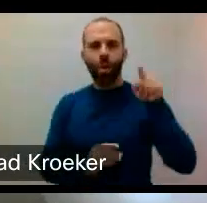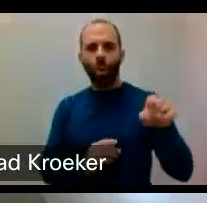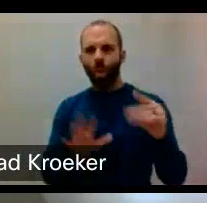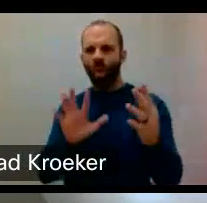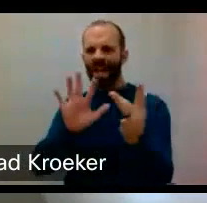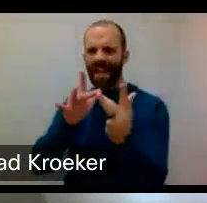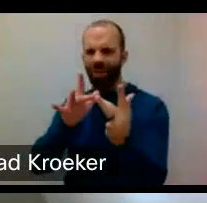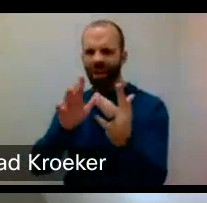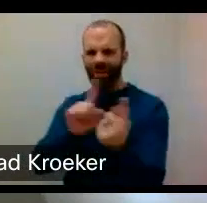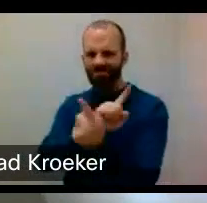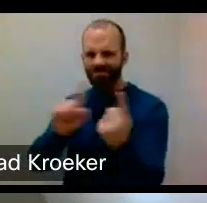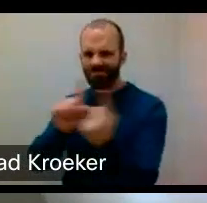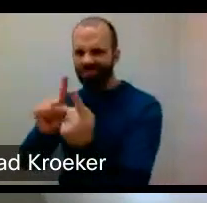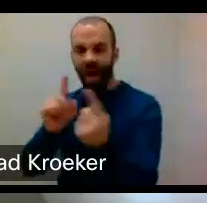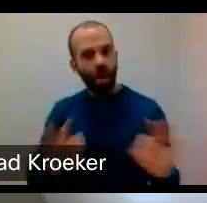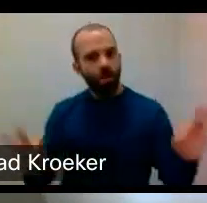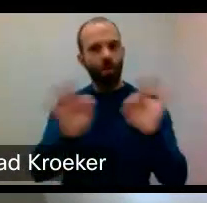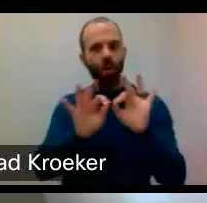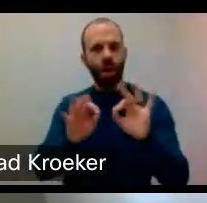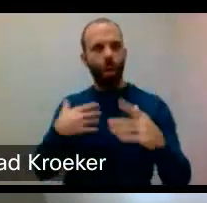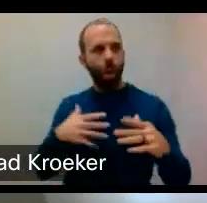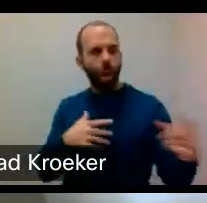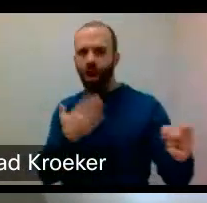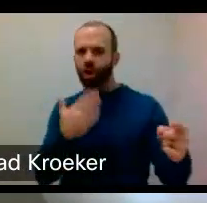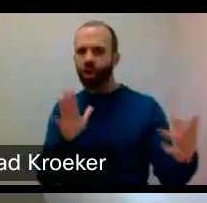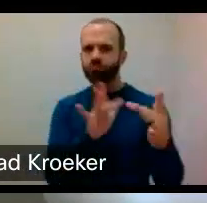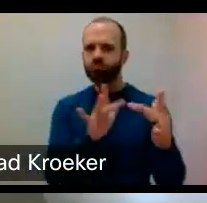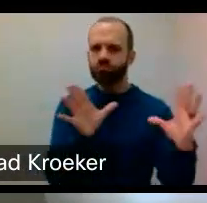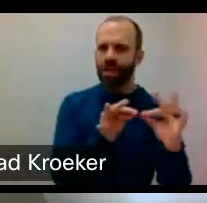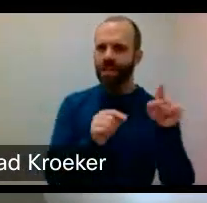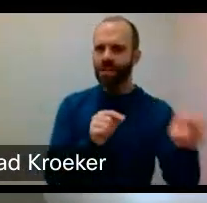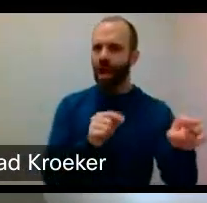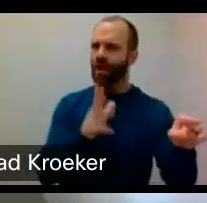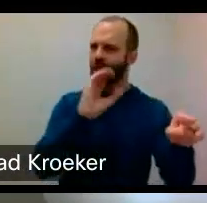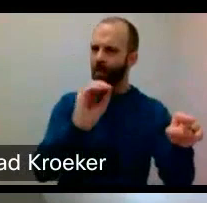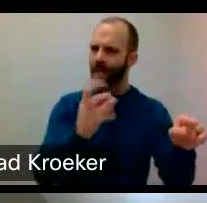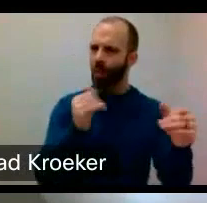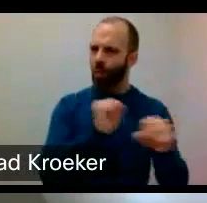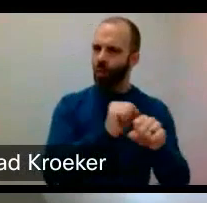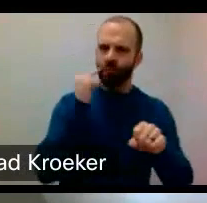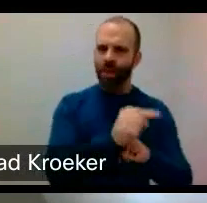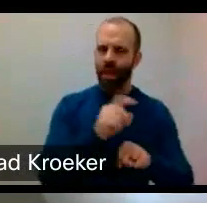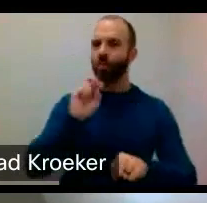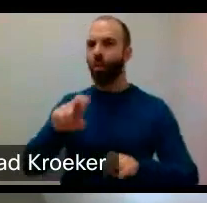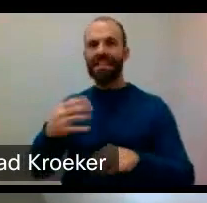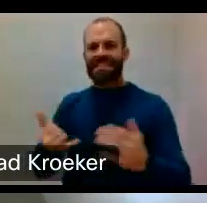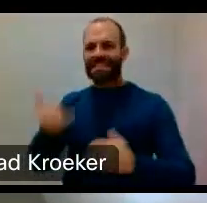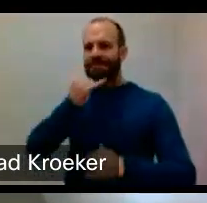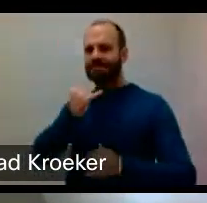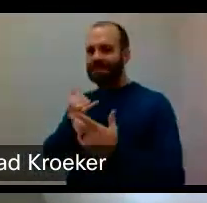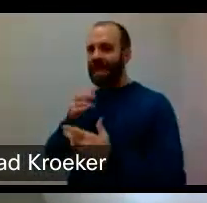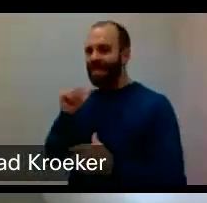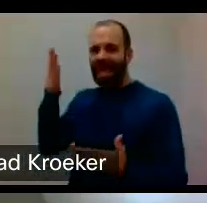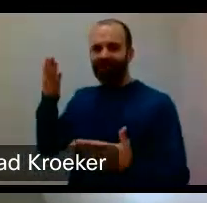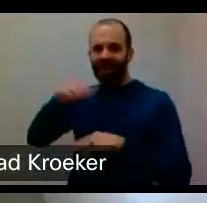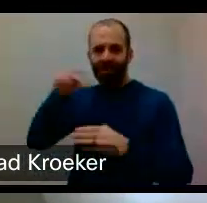networking is. Maybe you made a really good connection with somebody from a company that you really want to work for. Maybe you made a mistake and you didn't have your cover letter